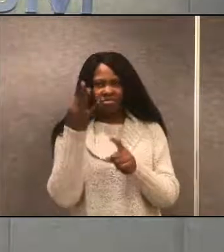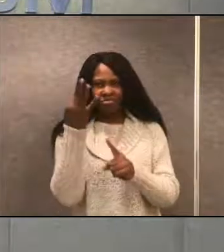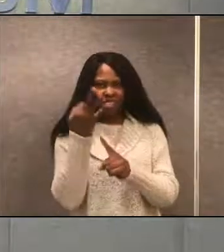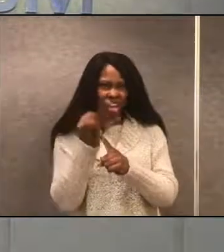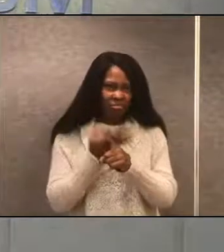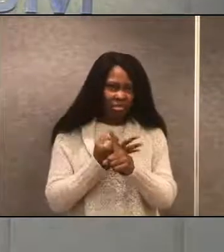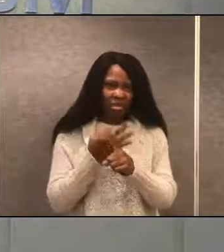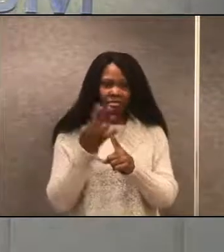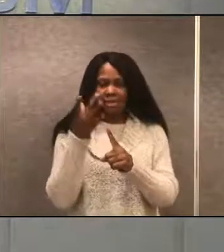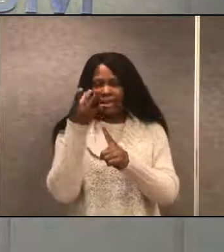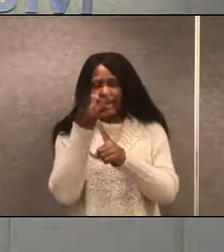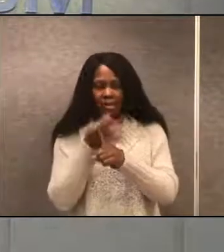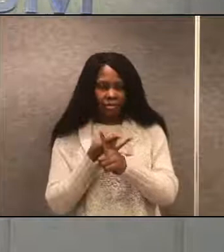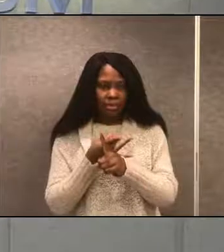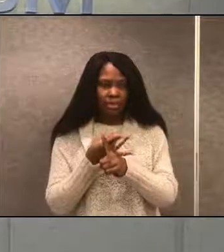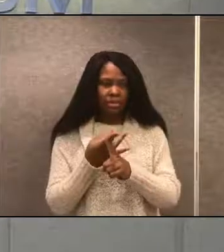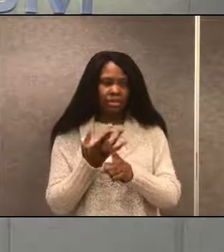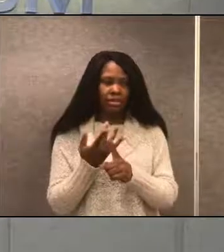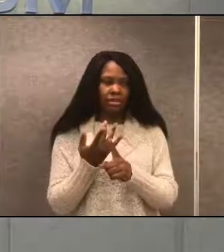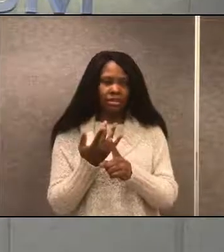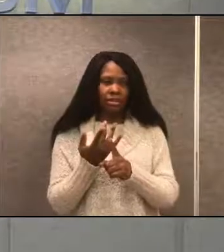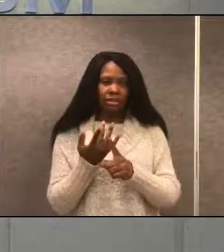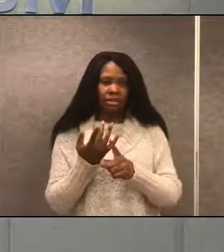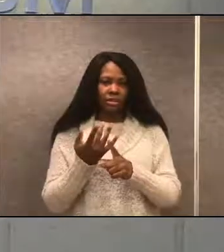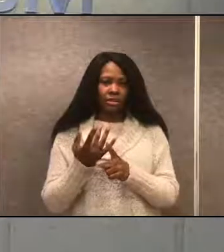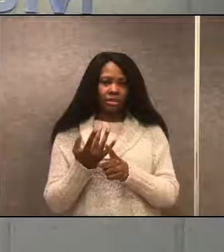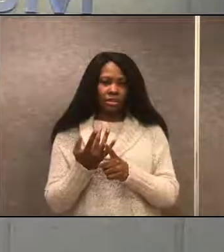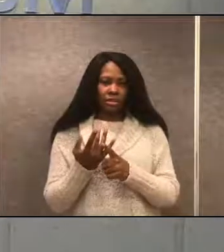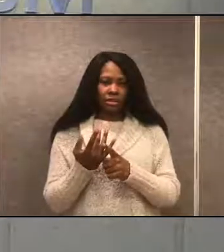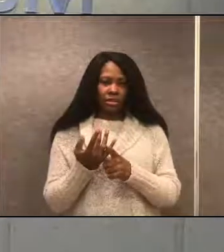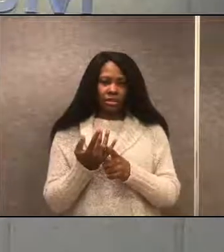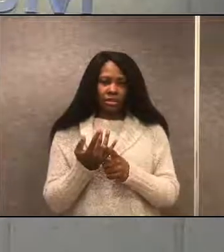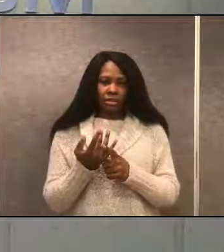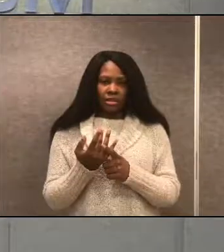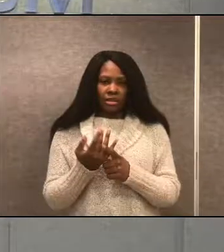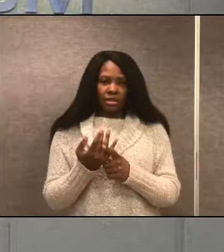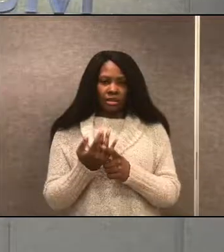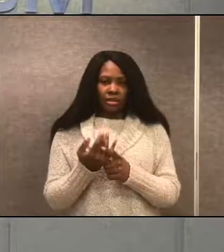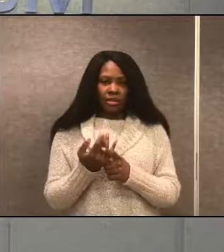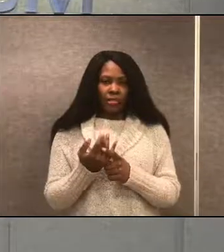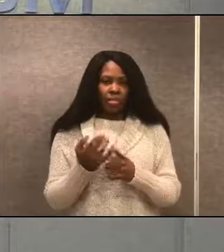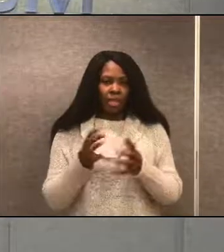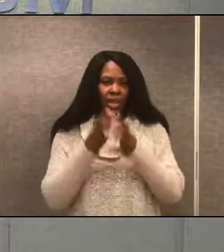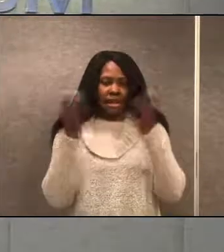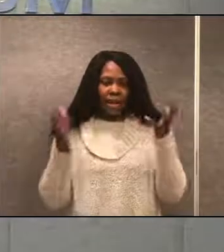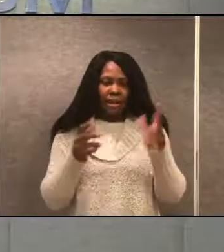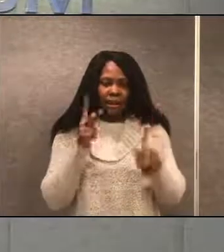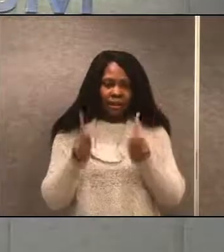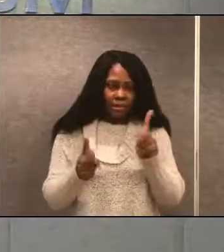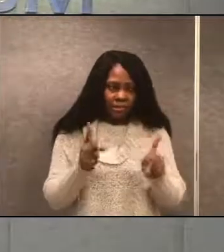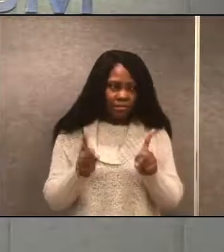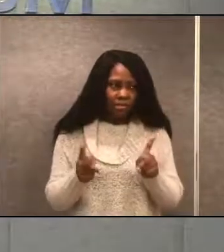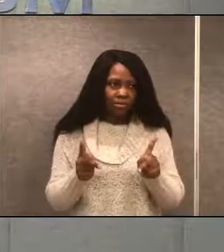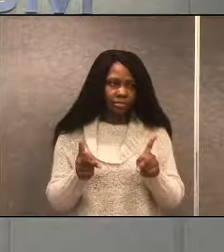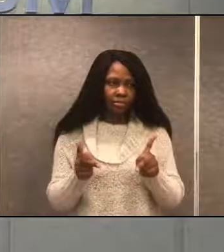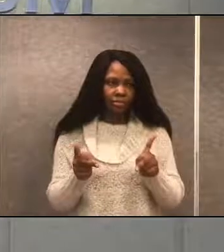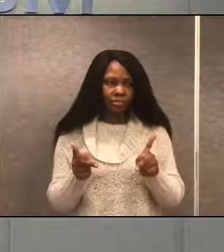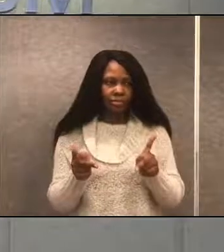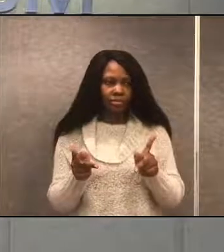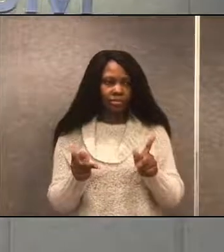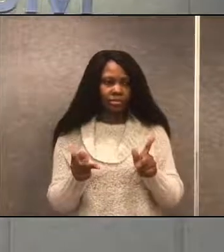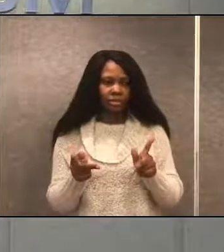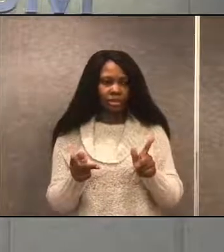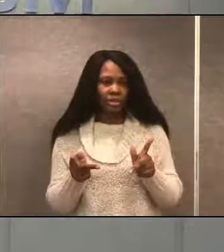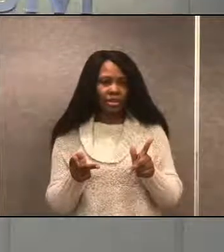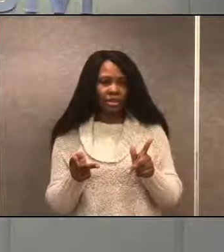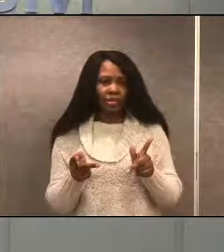8 months, you know, a lot of people, from parents, students, have been under a